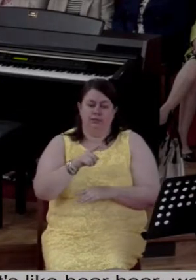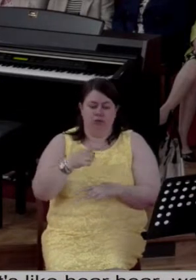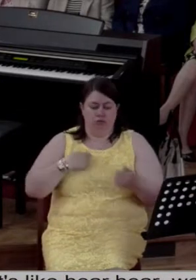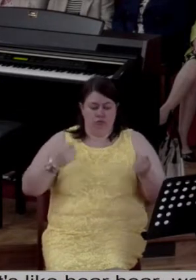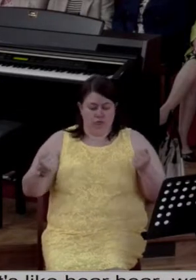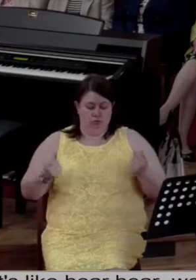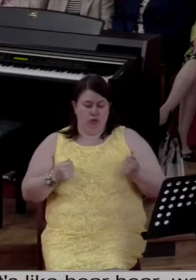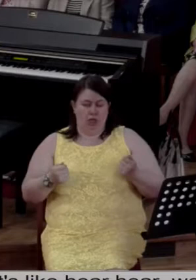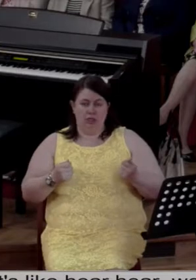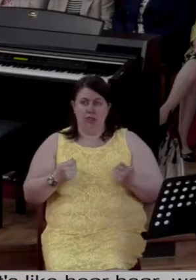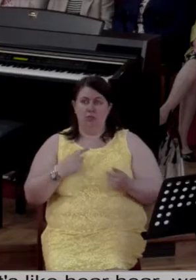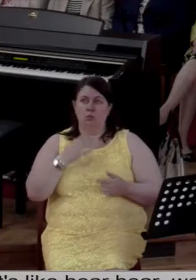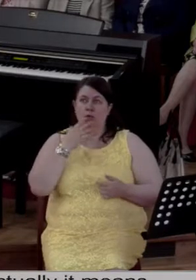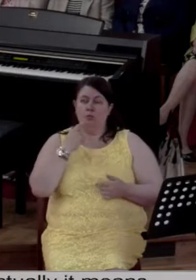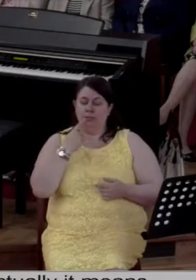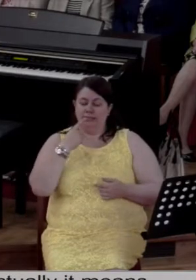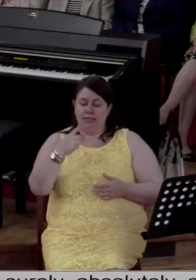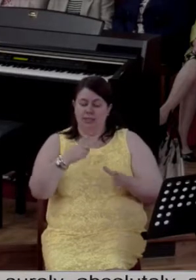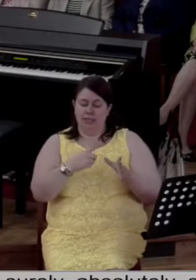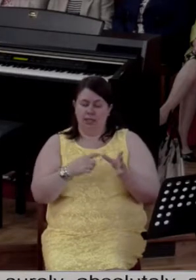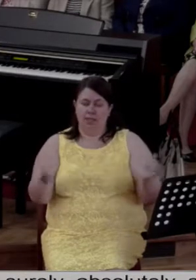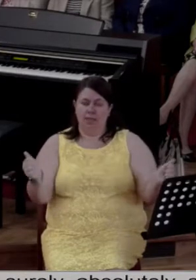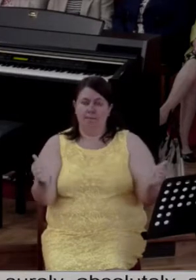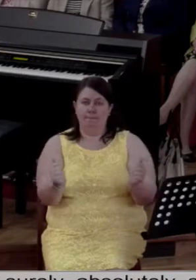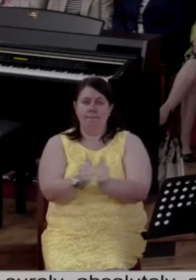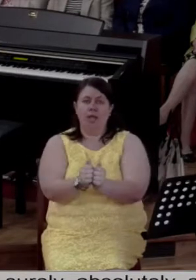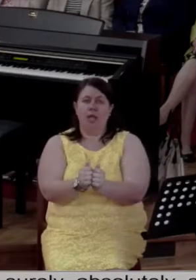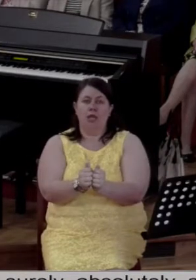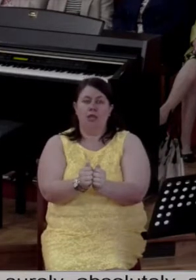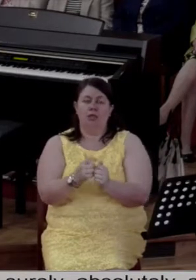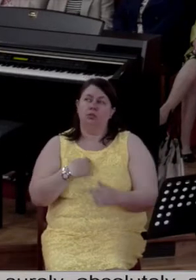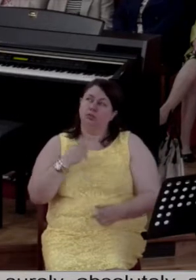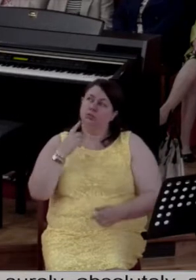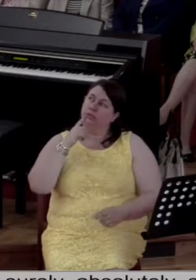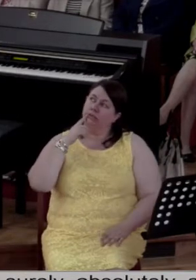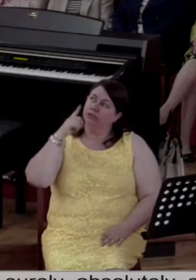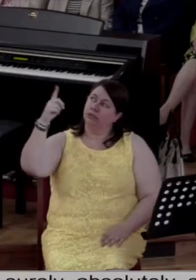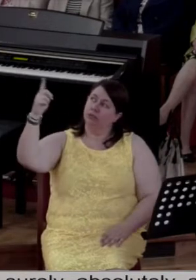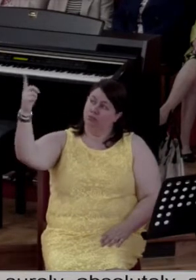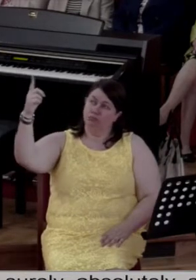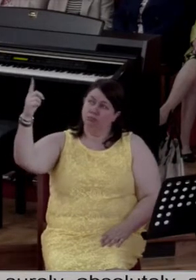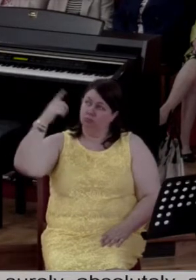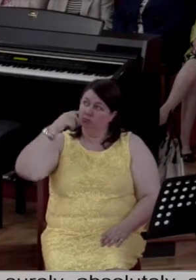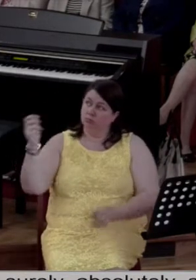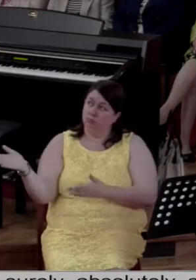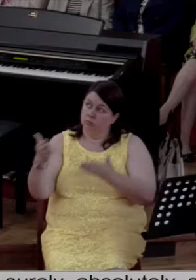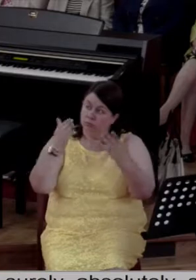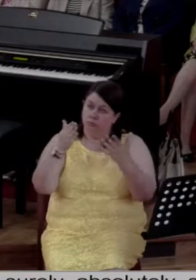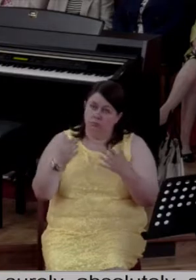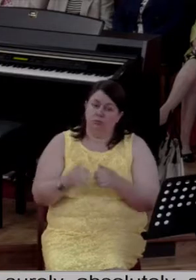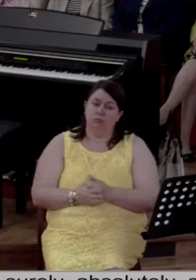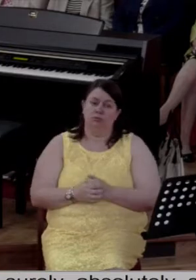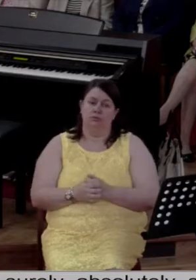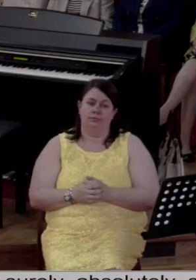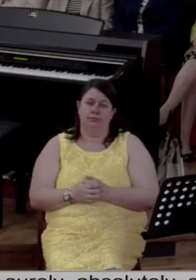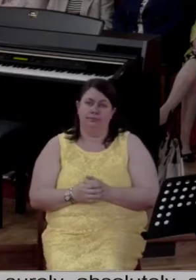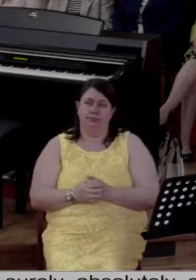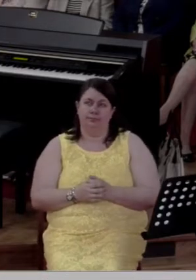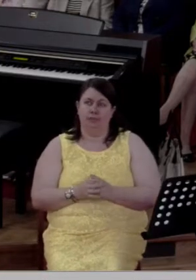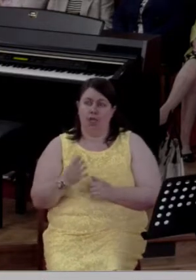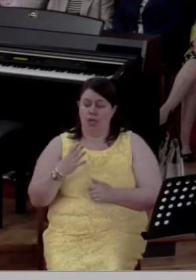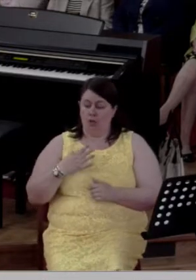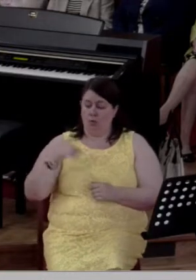in a sense, when we say amen at the end of that prayer, we're saying to God, make it so, Lord. Make it so that